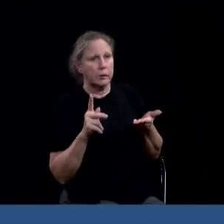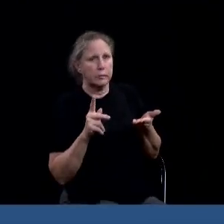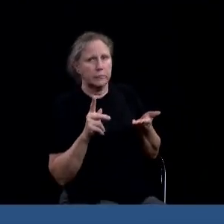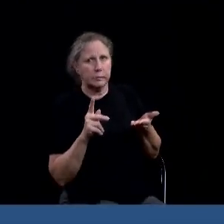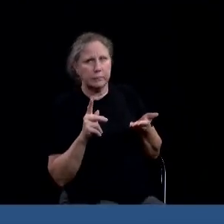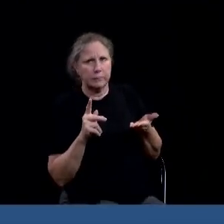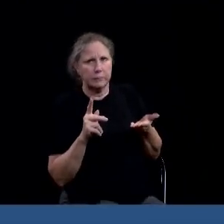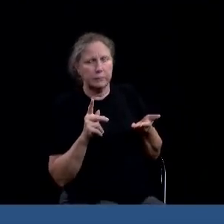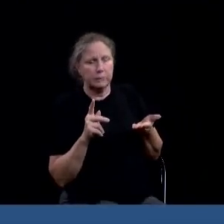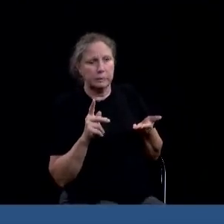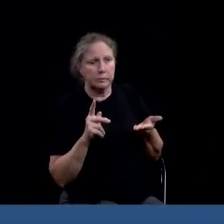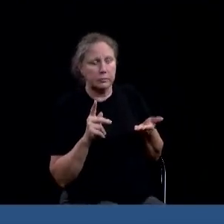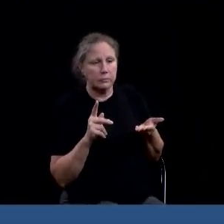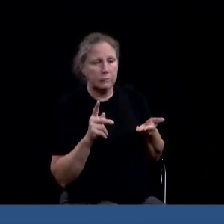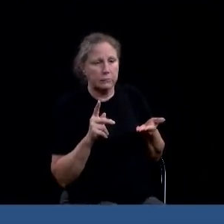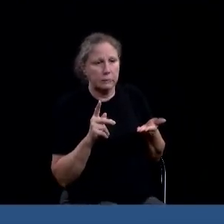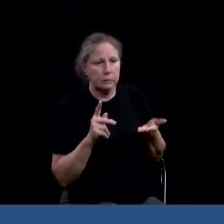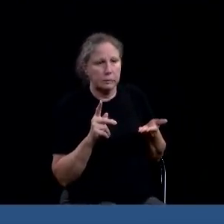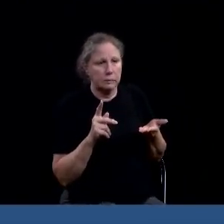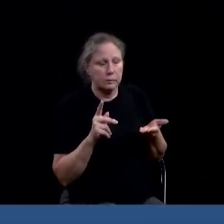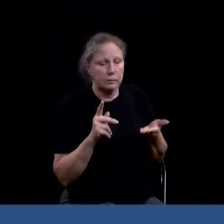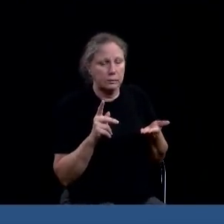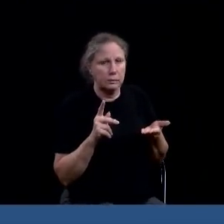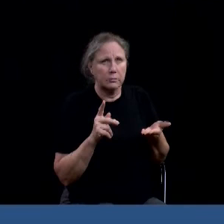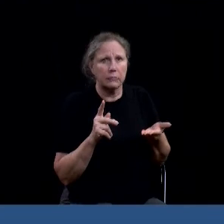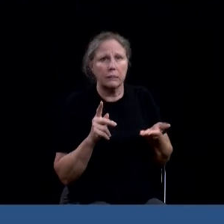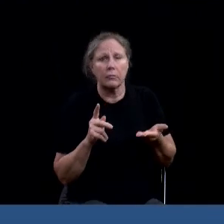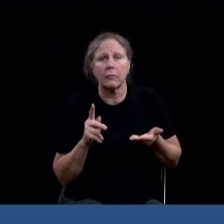And so where does city's 15 million come in subordinated debt?